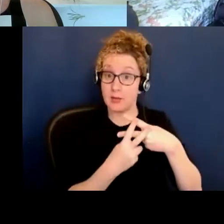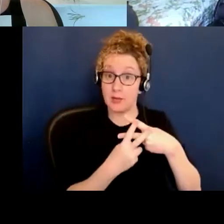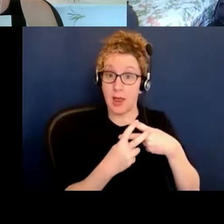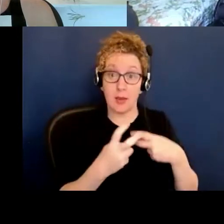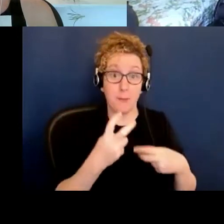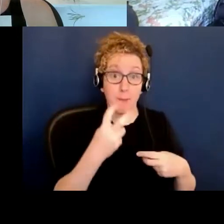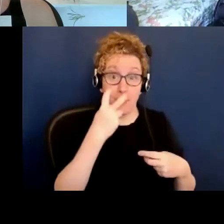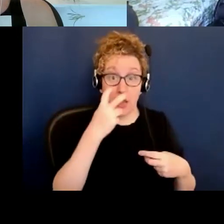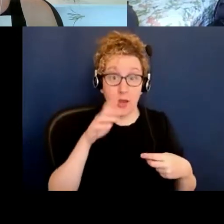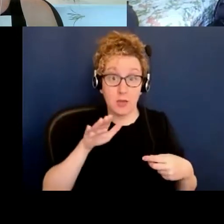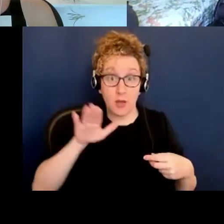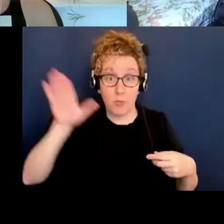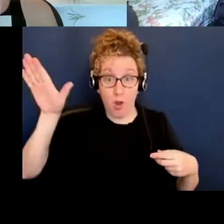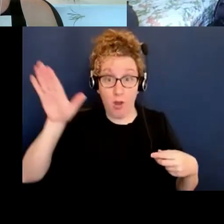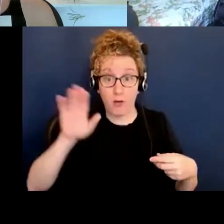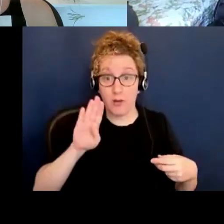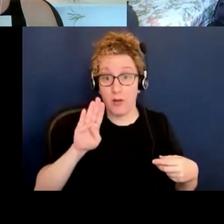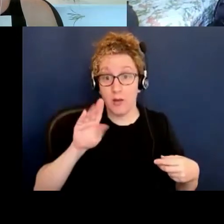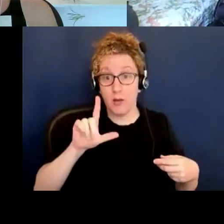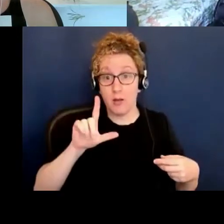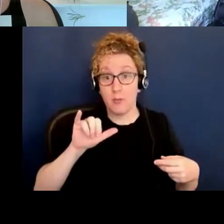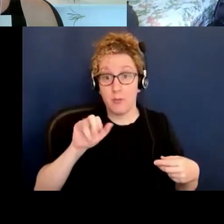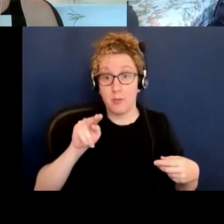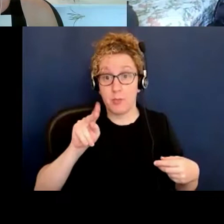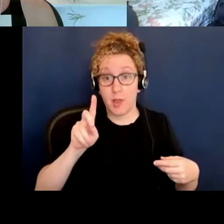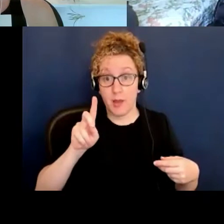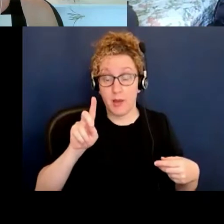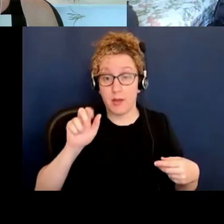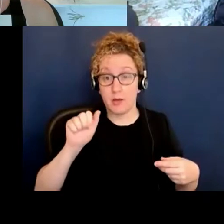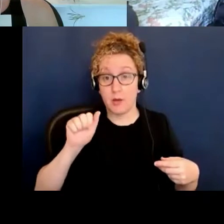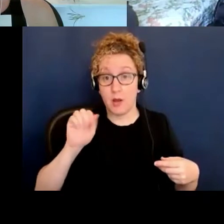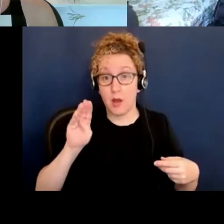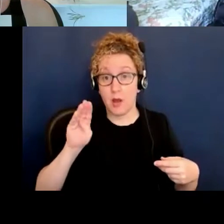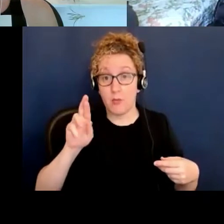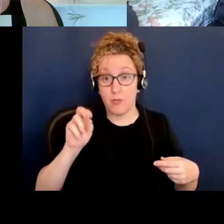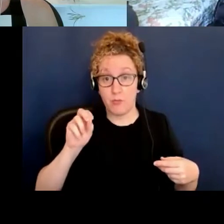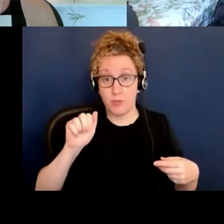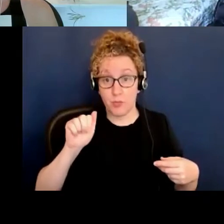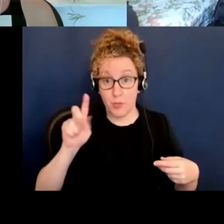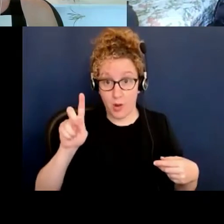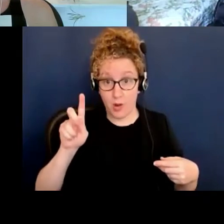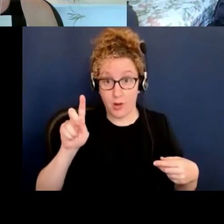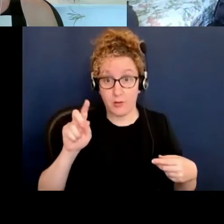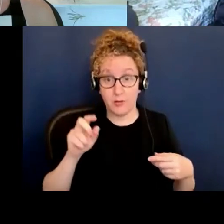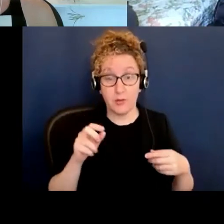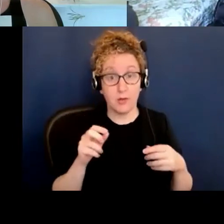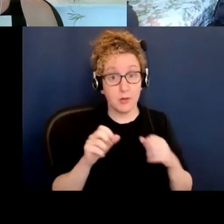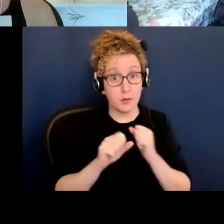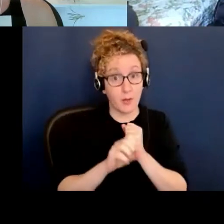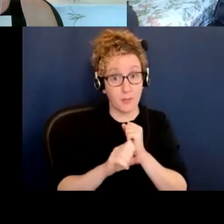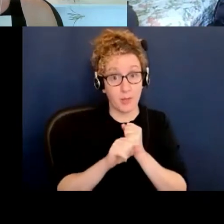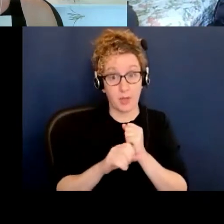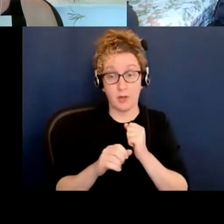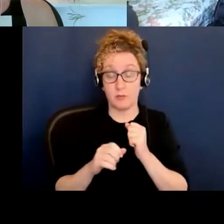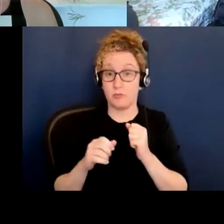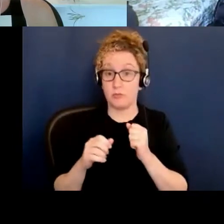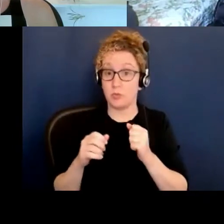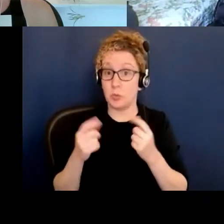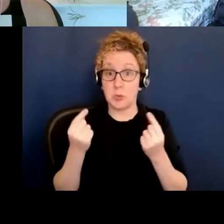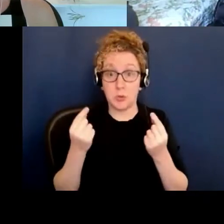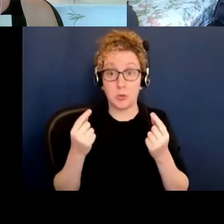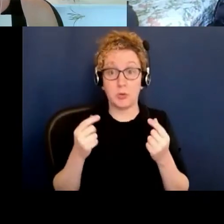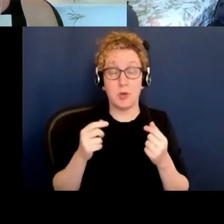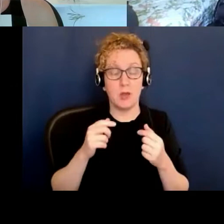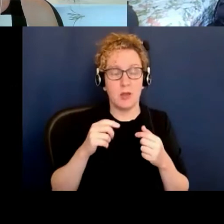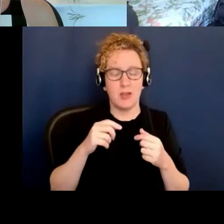a podcast. I believe it was our first podcast where we had #BlindAbroad and shared stories of alumni from the